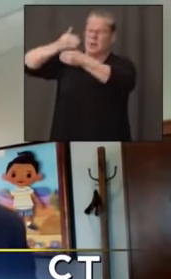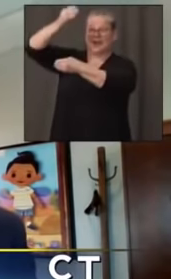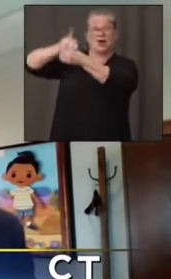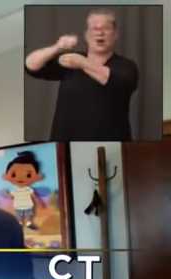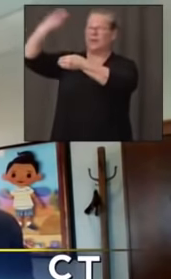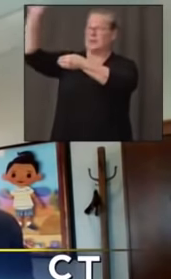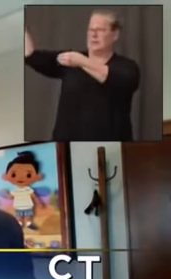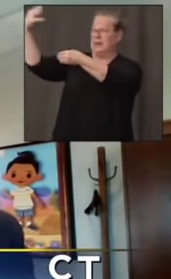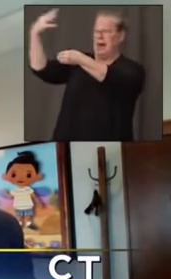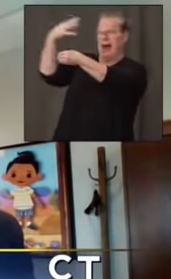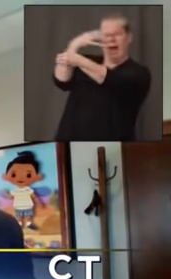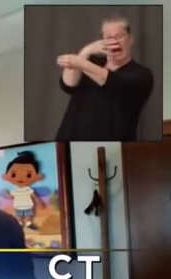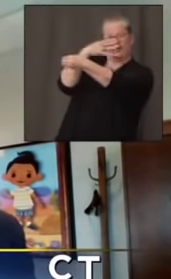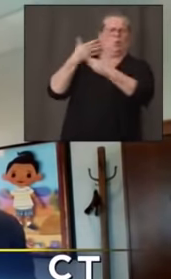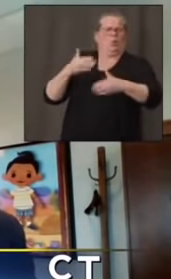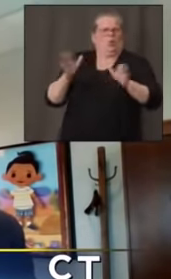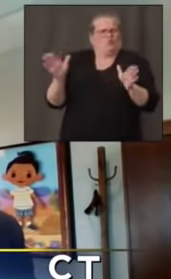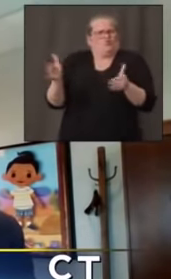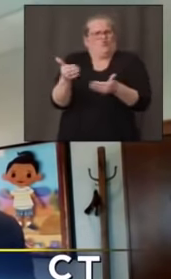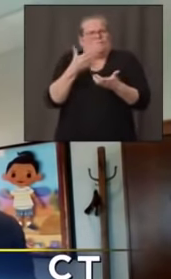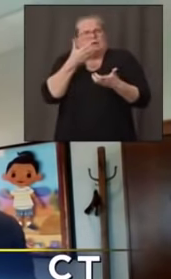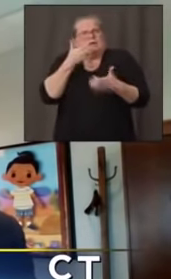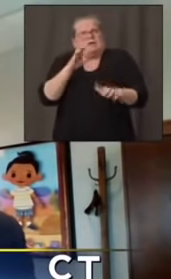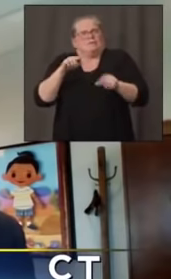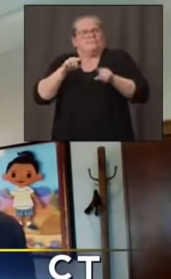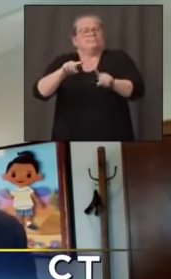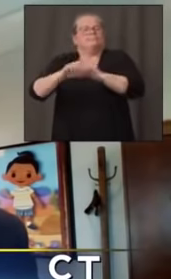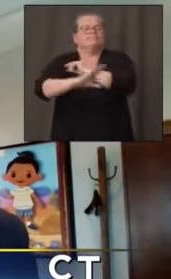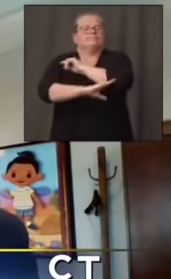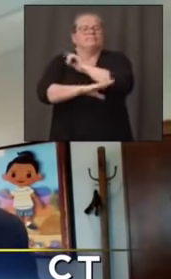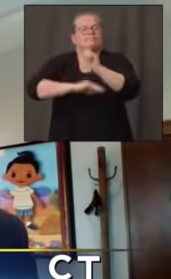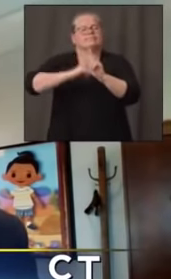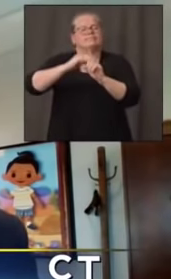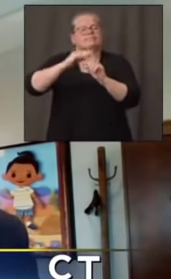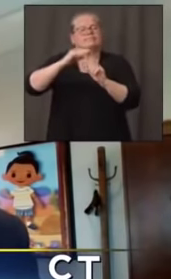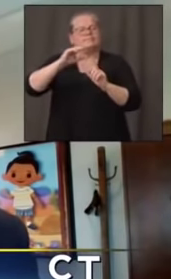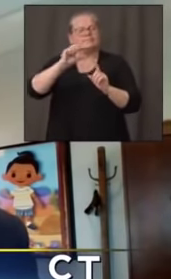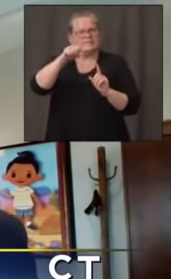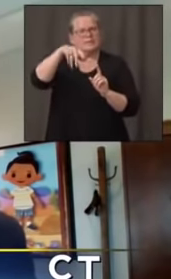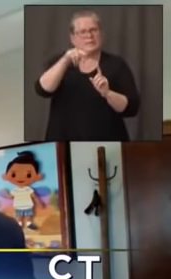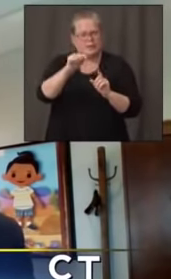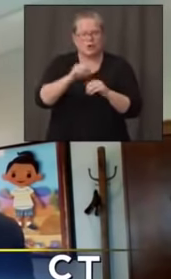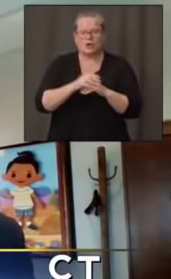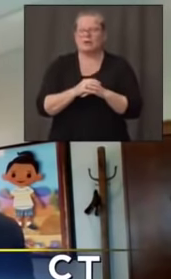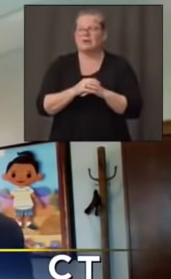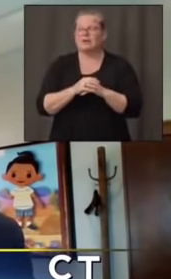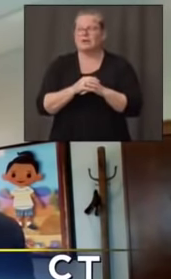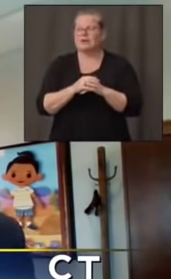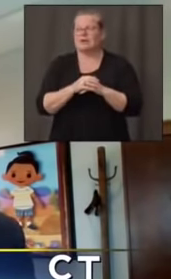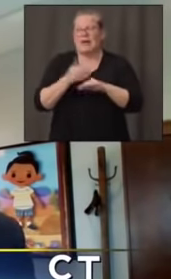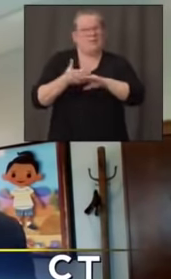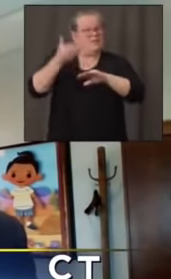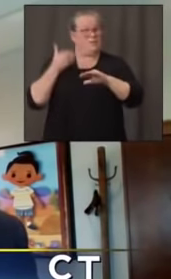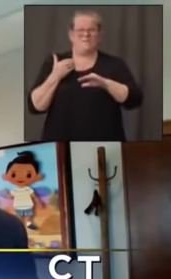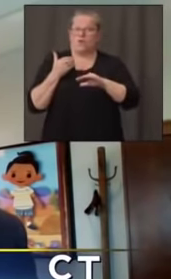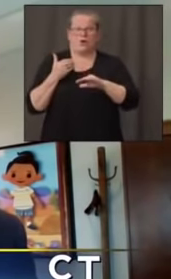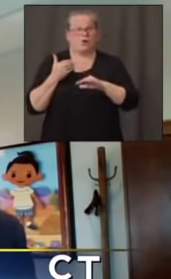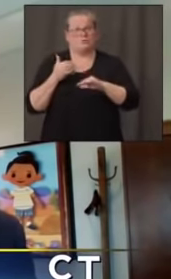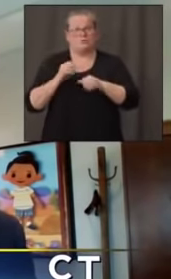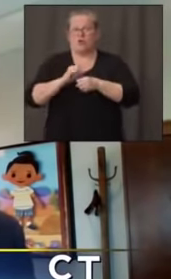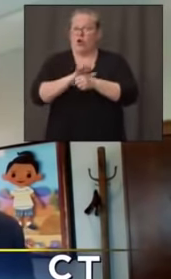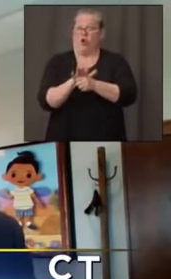kind of like before COVID, many schools, many districts would move students to areas that are air conditioned, whether it's cafeterias or